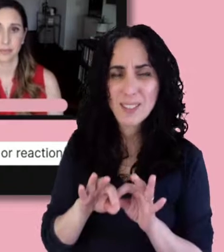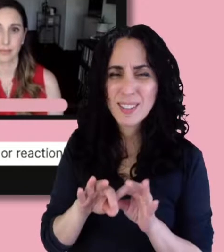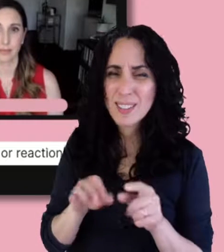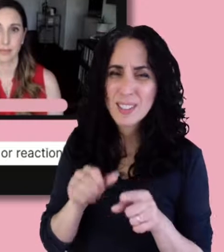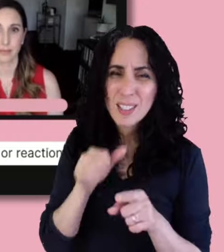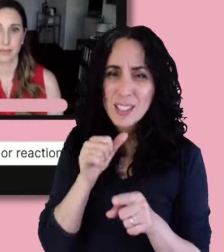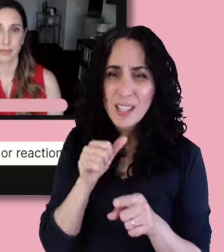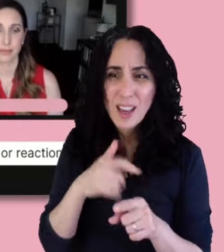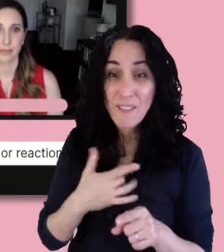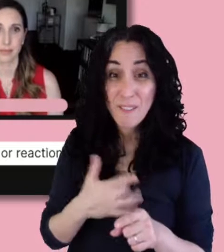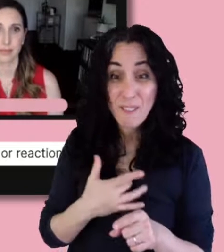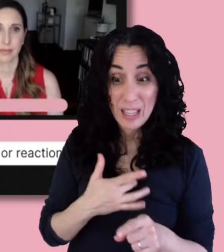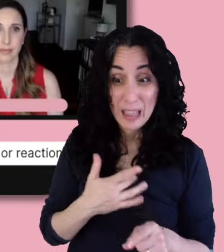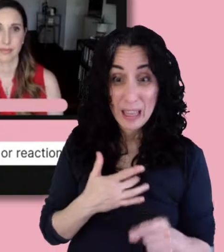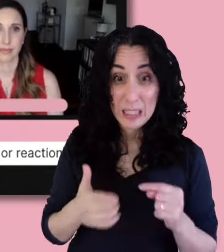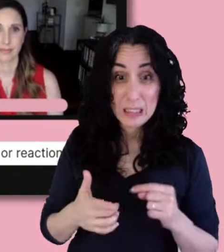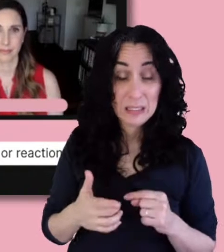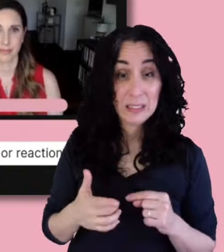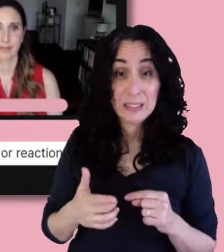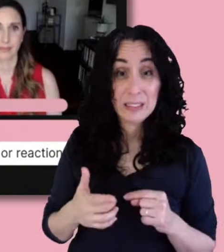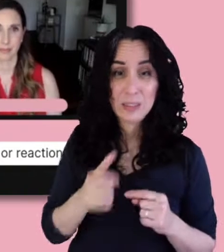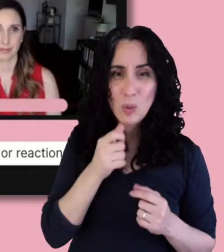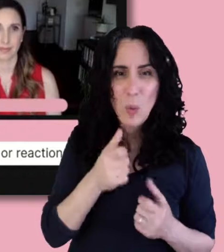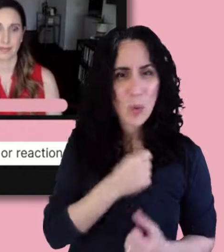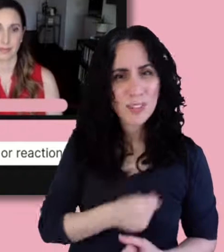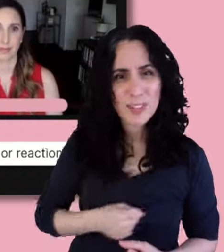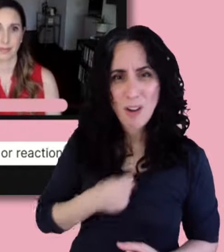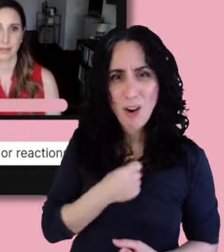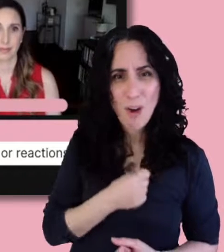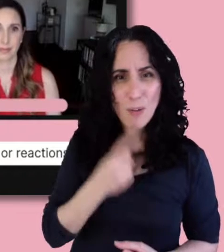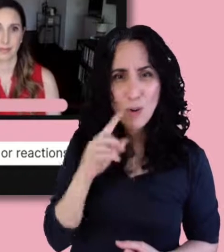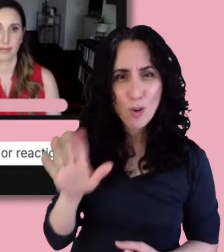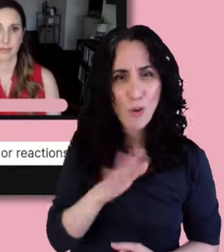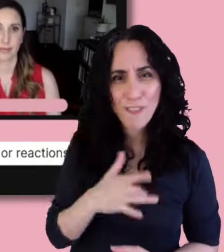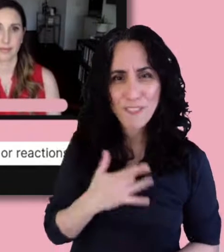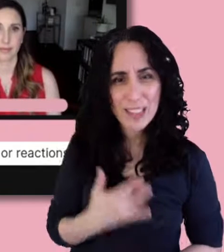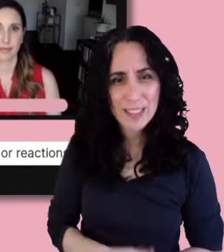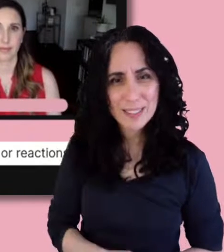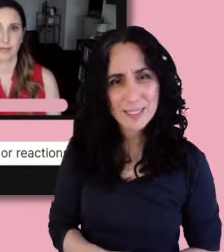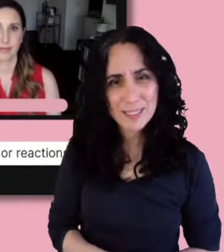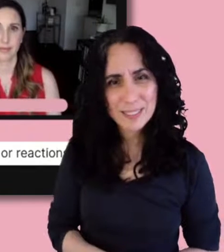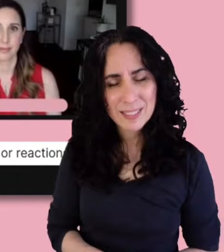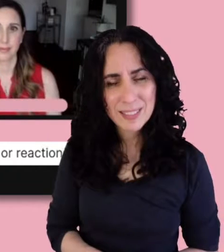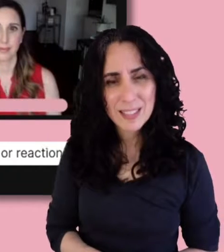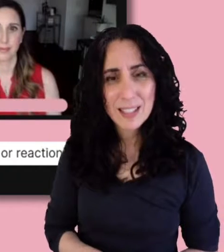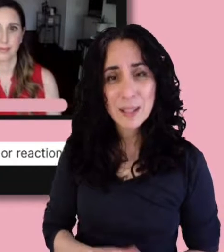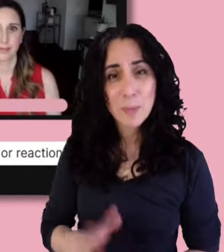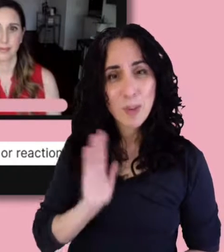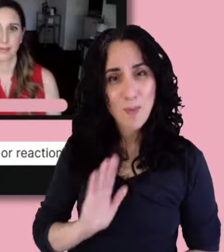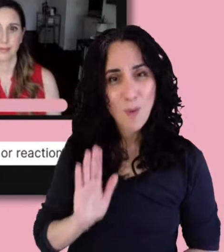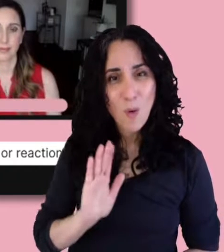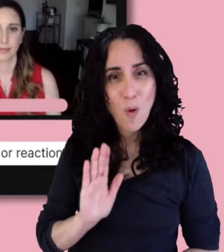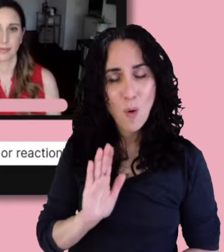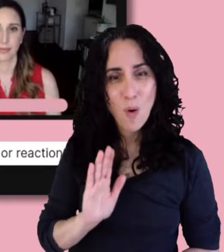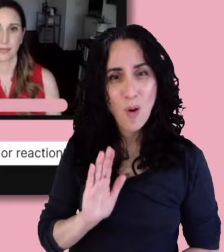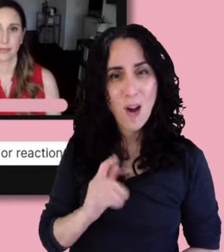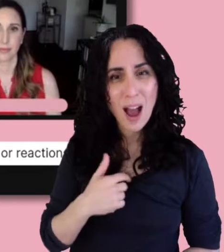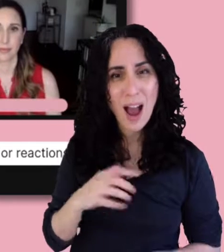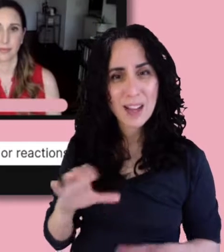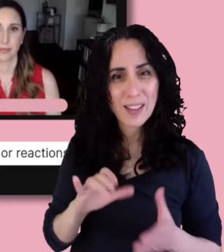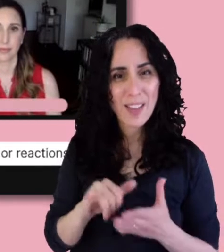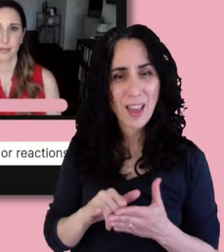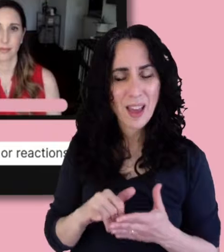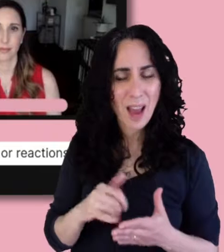Don't apologize for how you feel either. I noticed that that's something that I used to do when it came to my mental